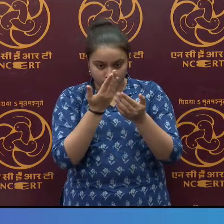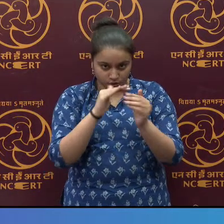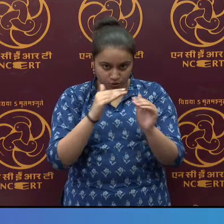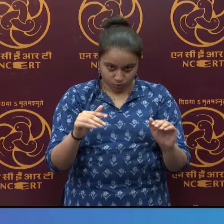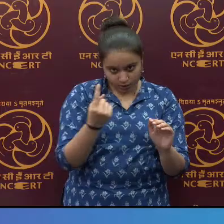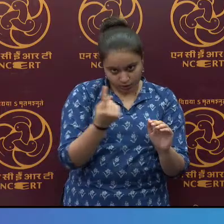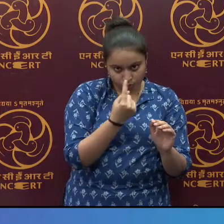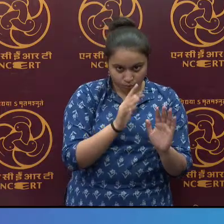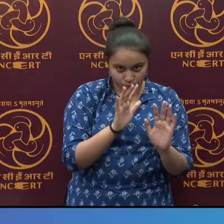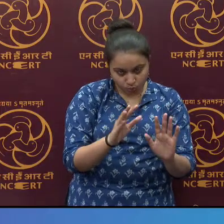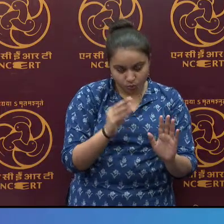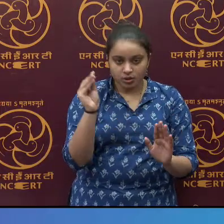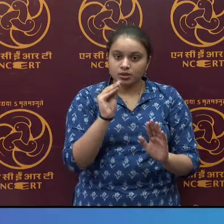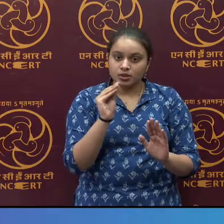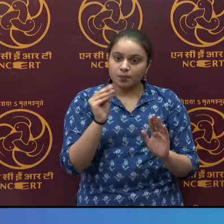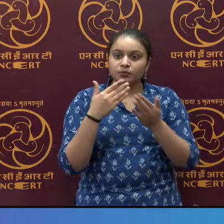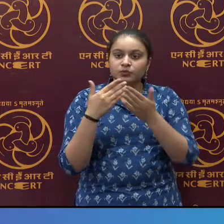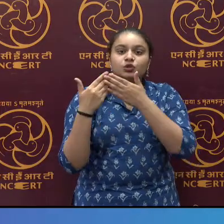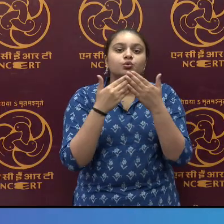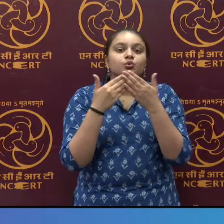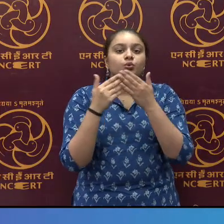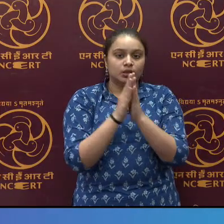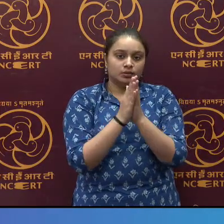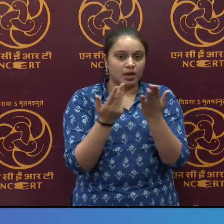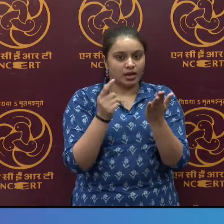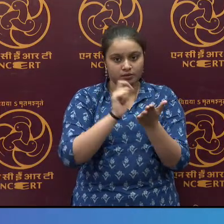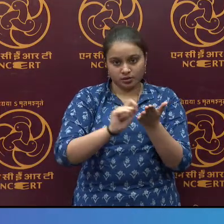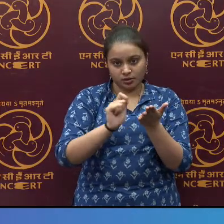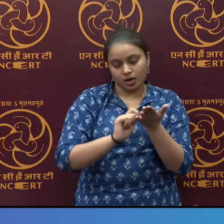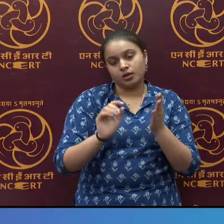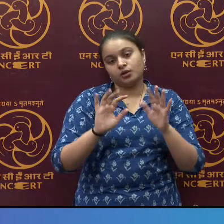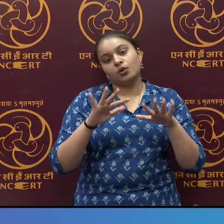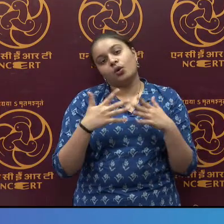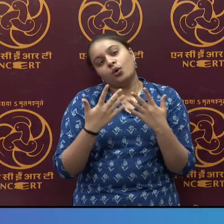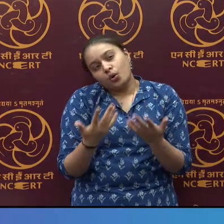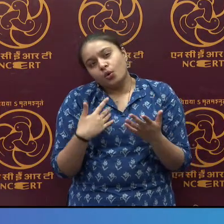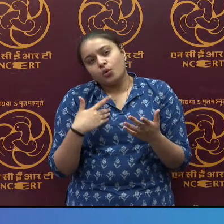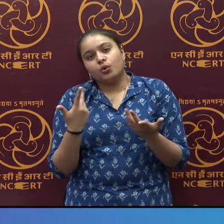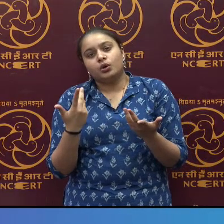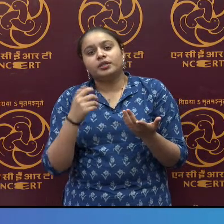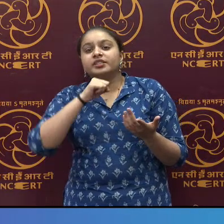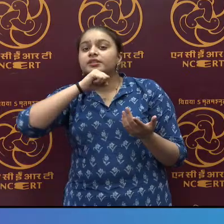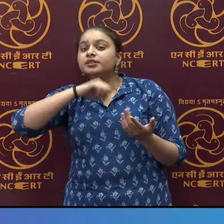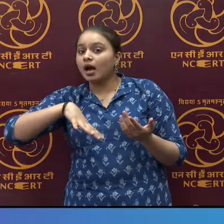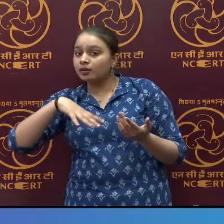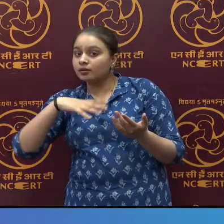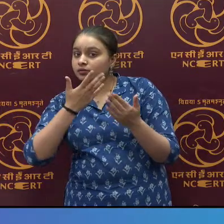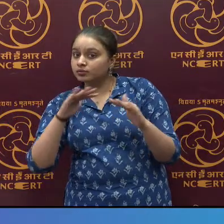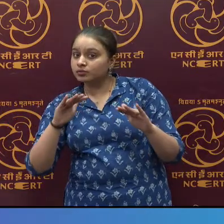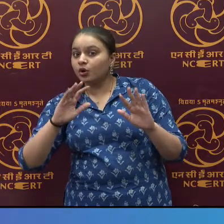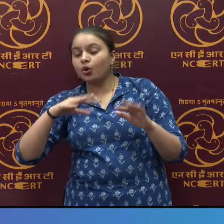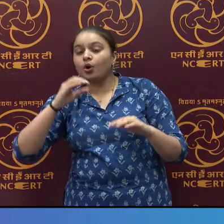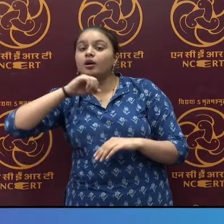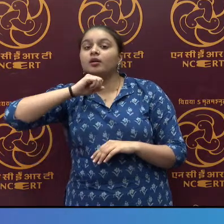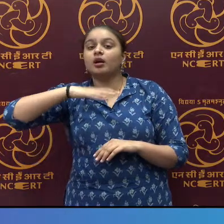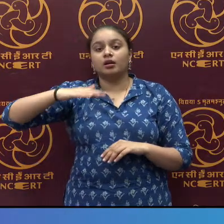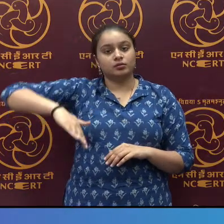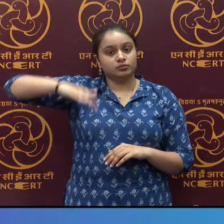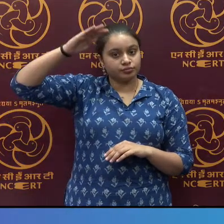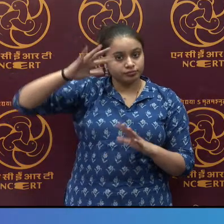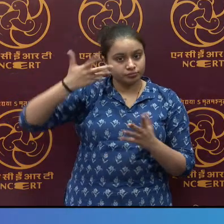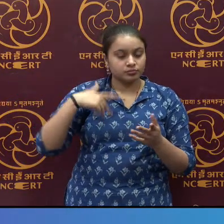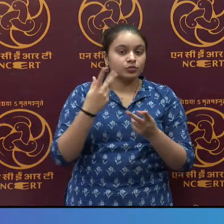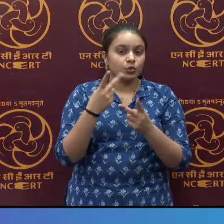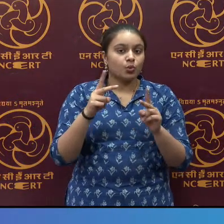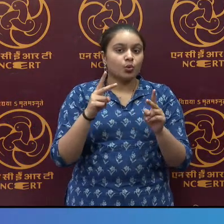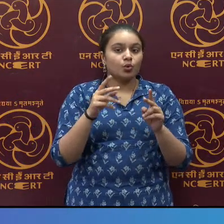only? Like sometimes you write for a school magazine. Or is it for teenagers or is it for the adults? Because your content will